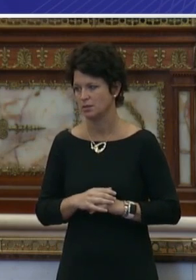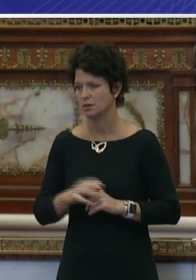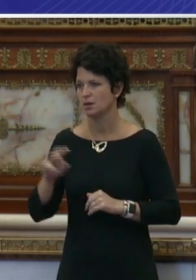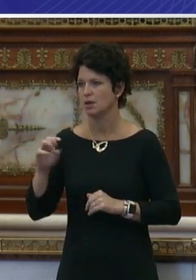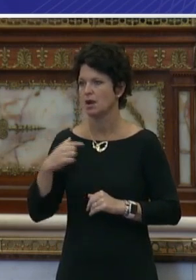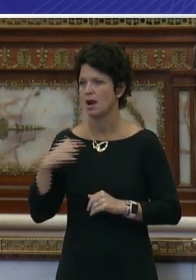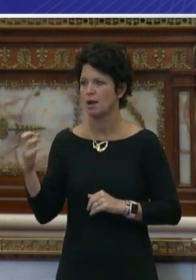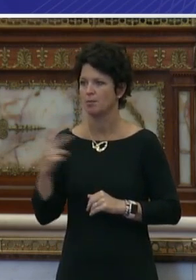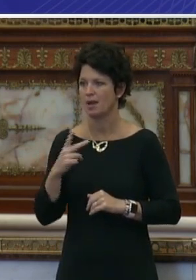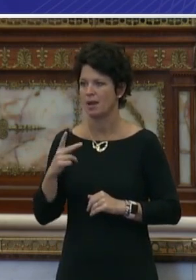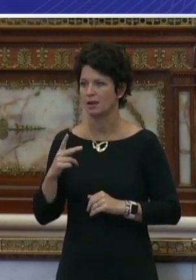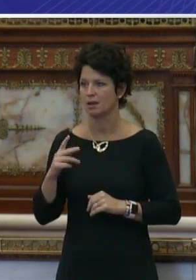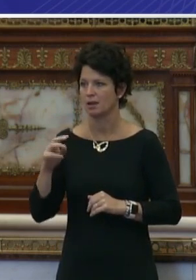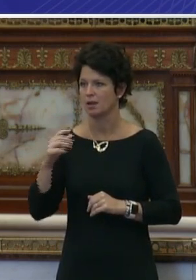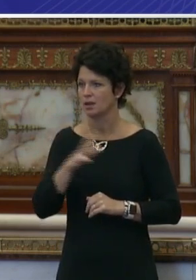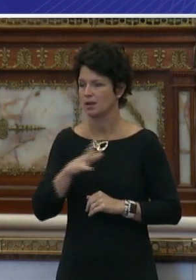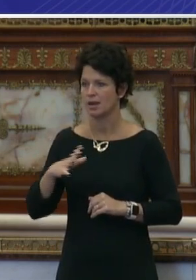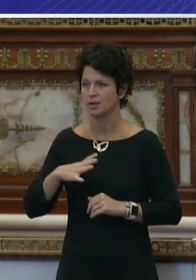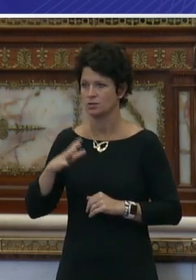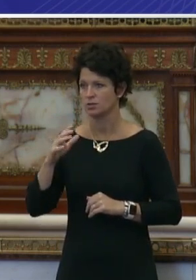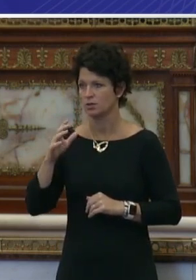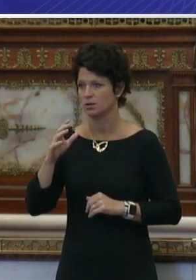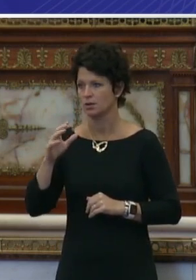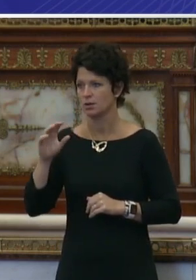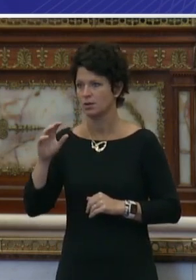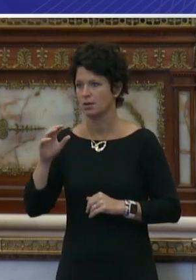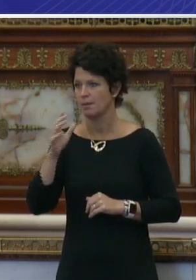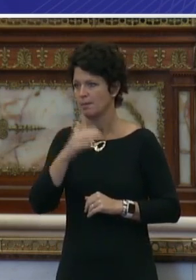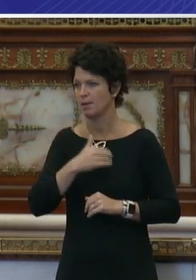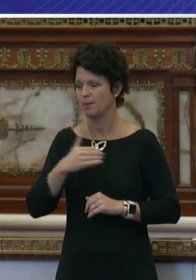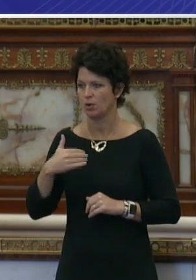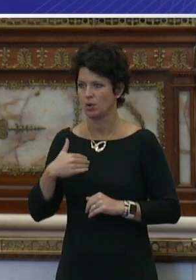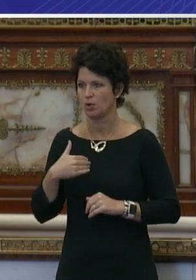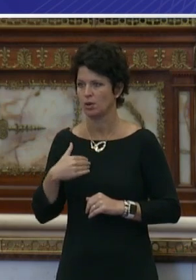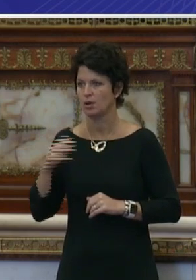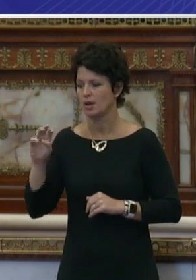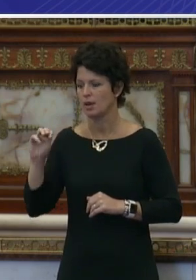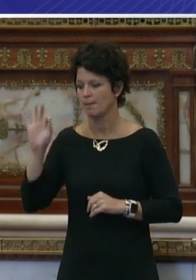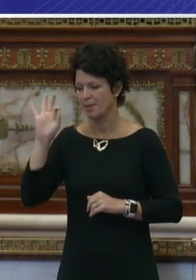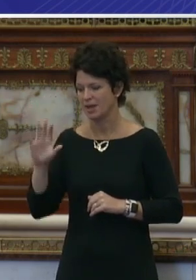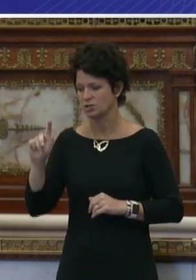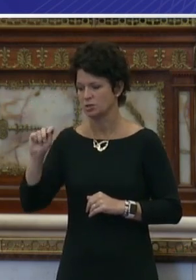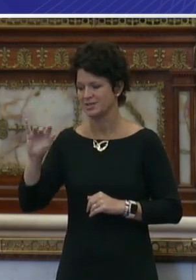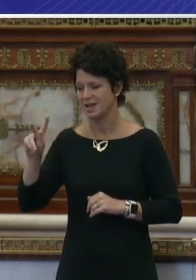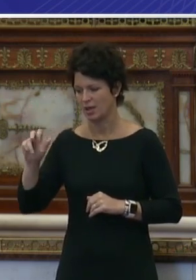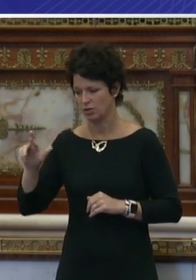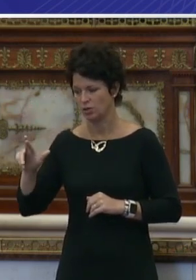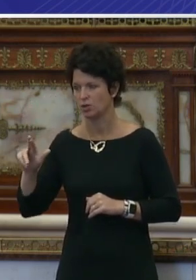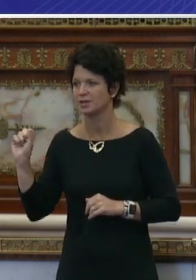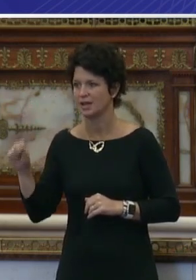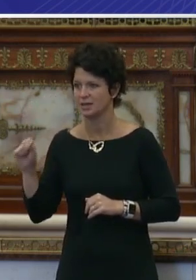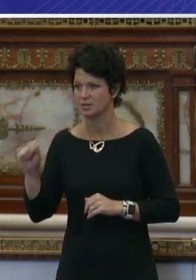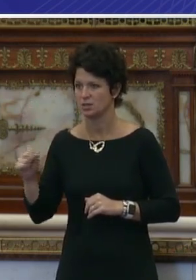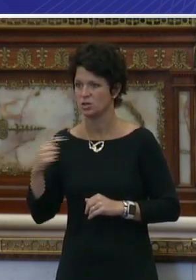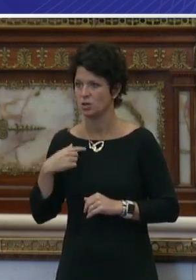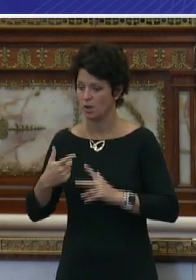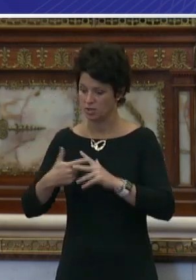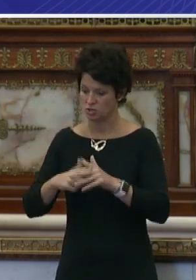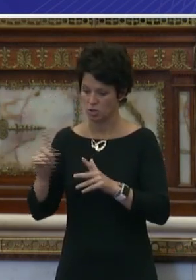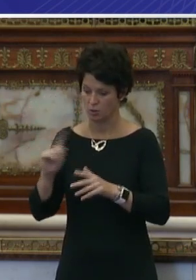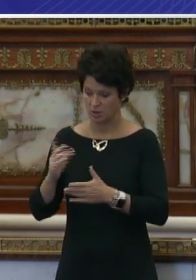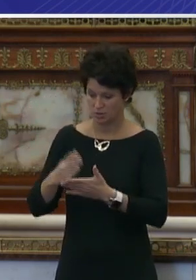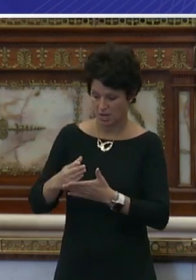I'm back. I'm actually back, Council Member Bass. Yes, Yeah. Pastor Tyler. Yeah, do you want to pick up where